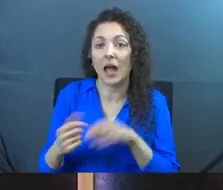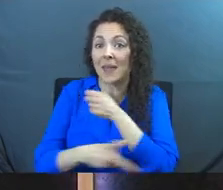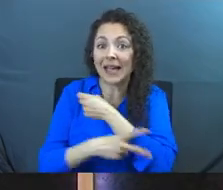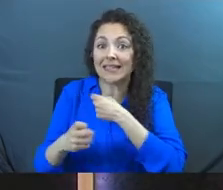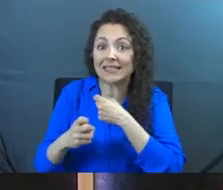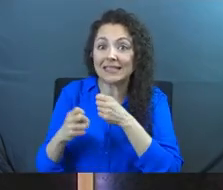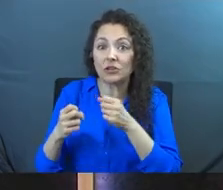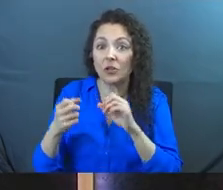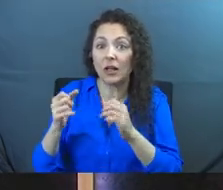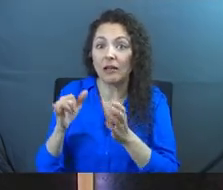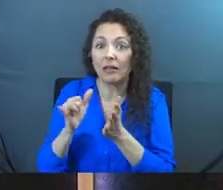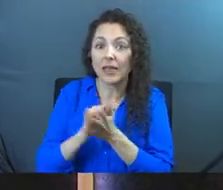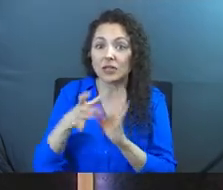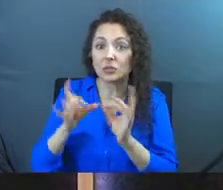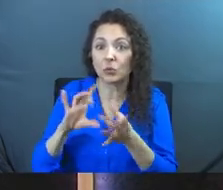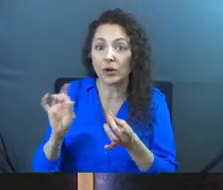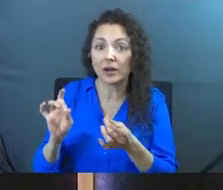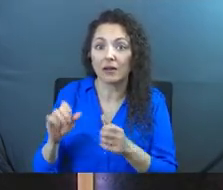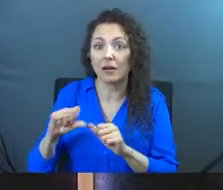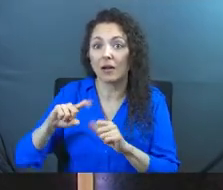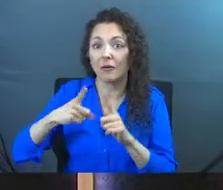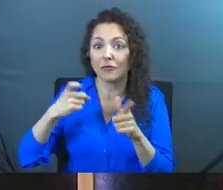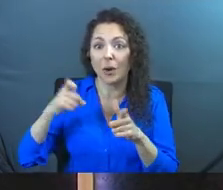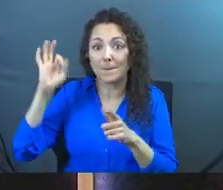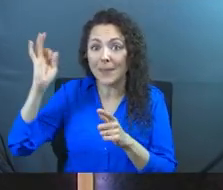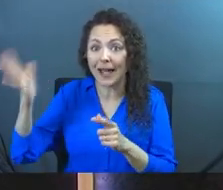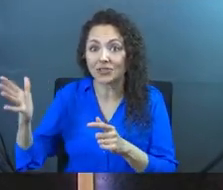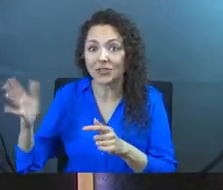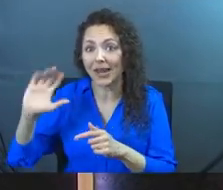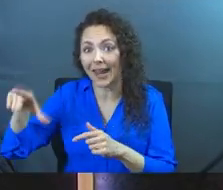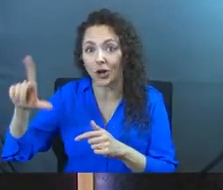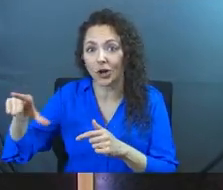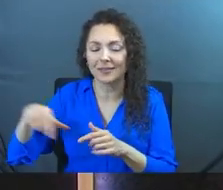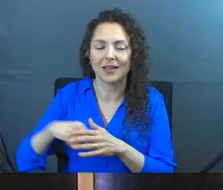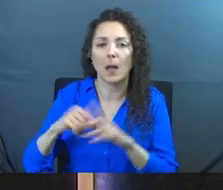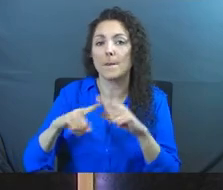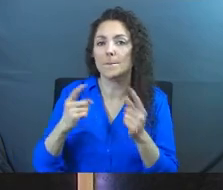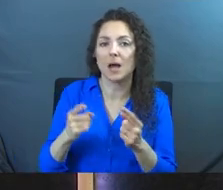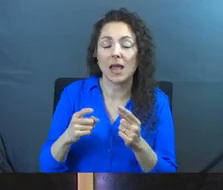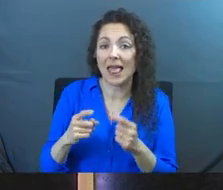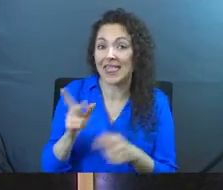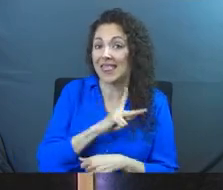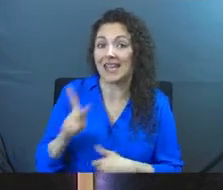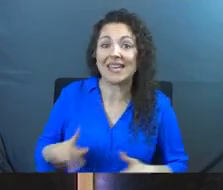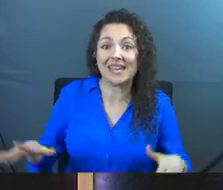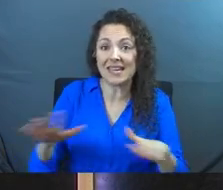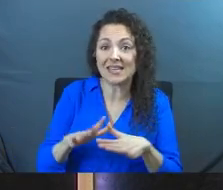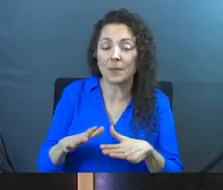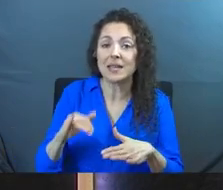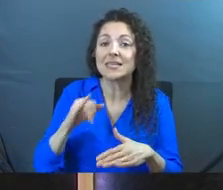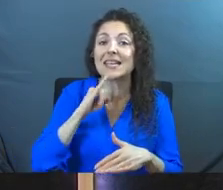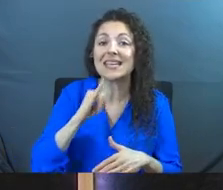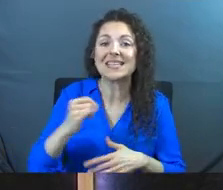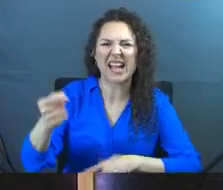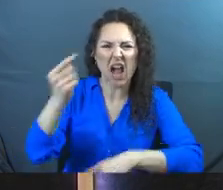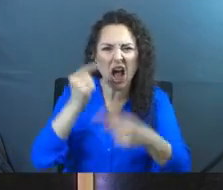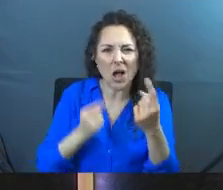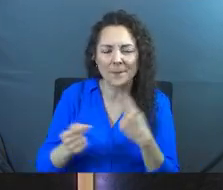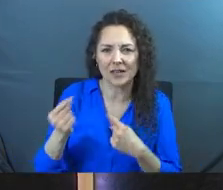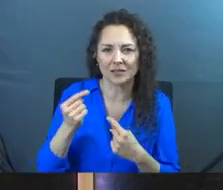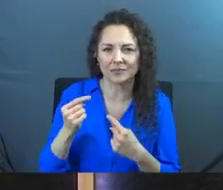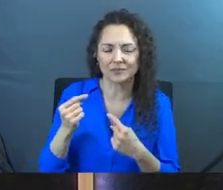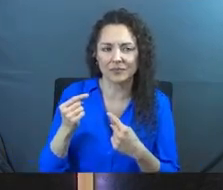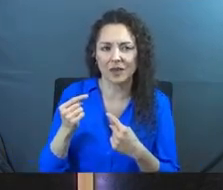go look at it. In Luke 19, there's a whole story about the reality that the kingdom isn't fully here yet, that it's coming, that there's